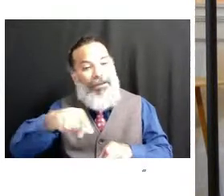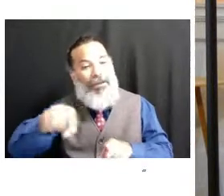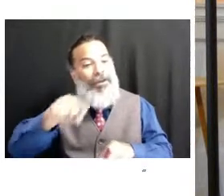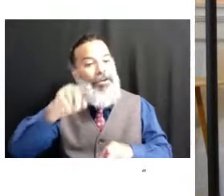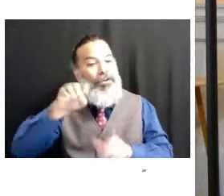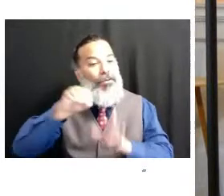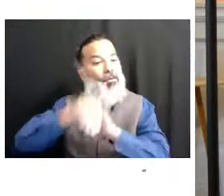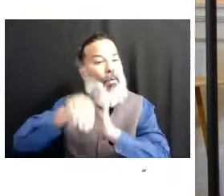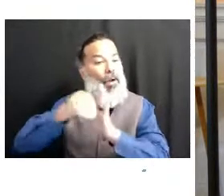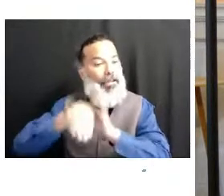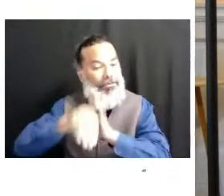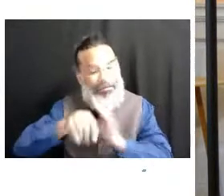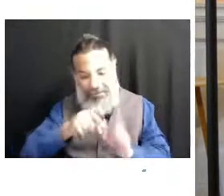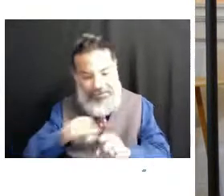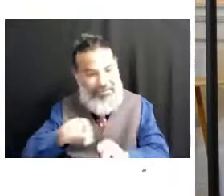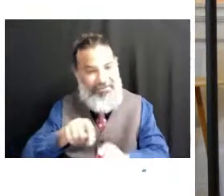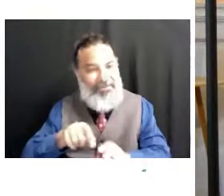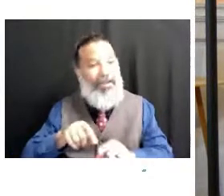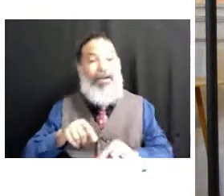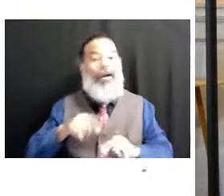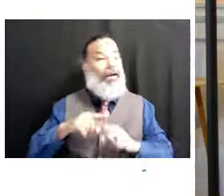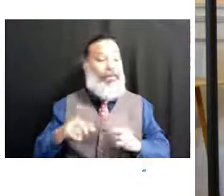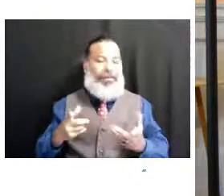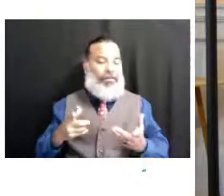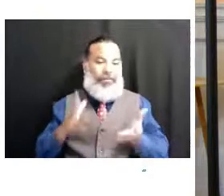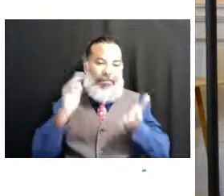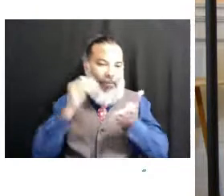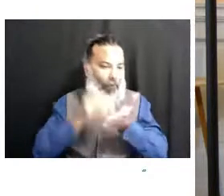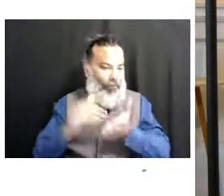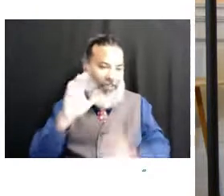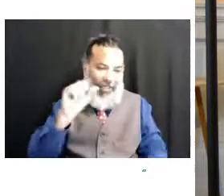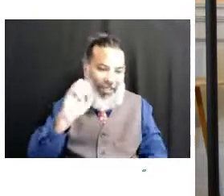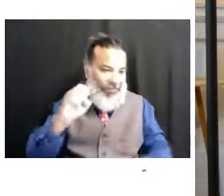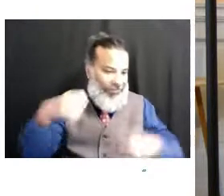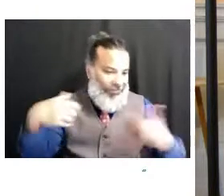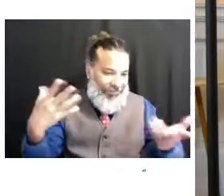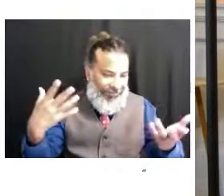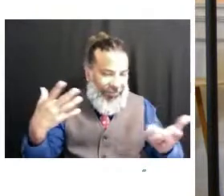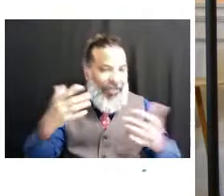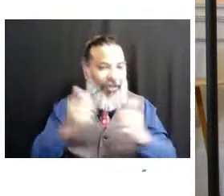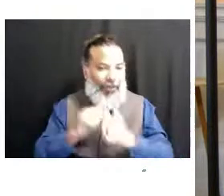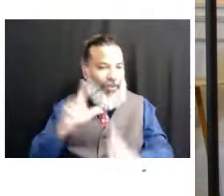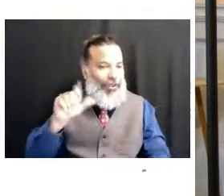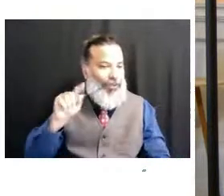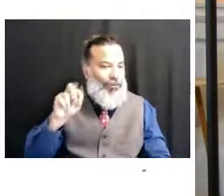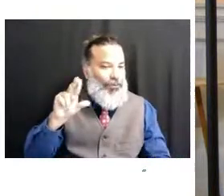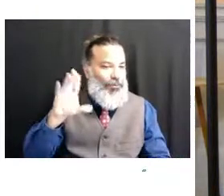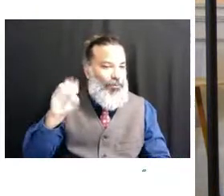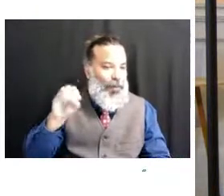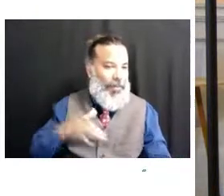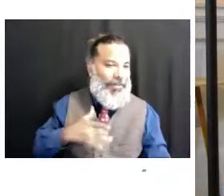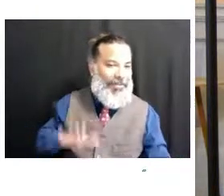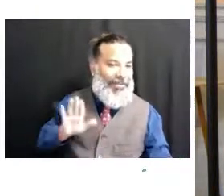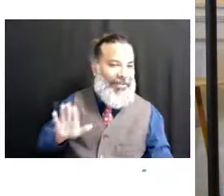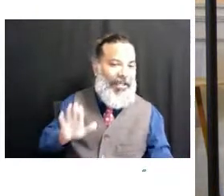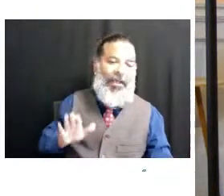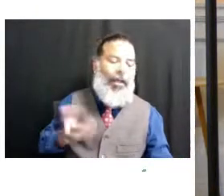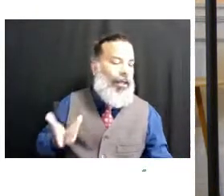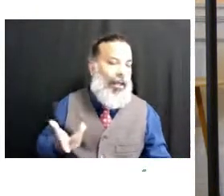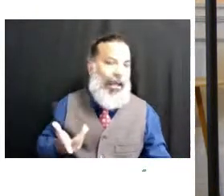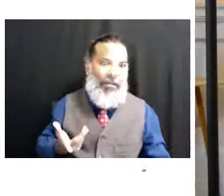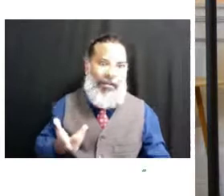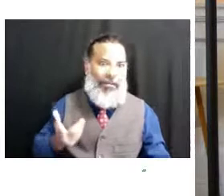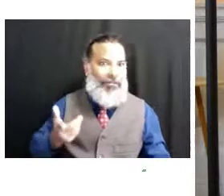Orleans. But as is often the case with Latrobe, he's overly